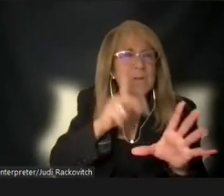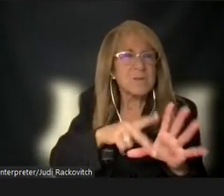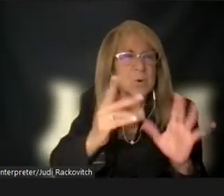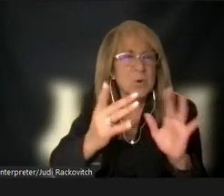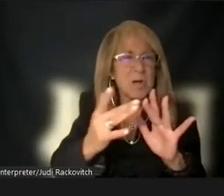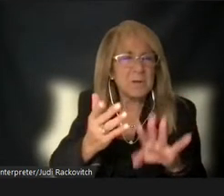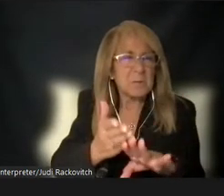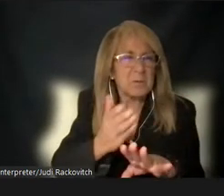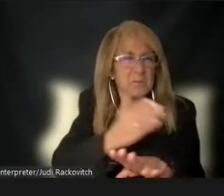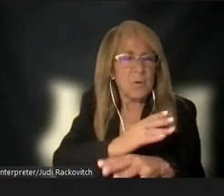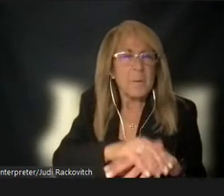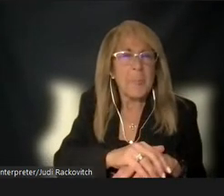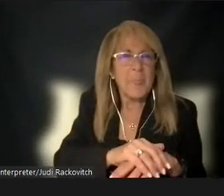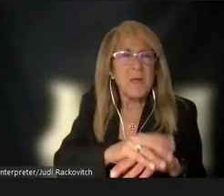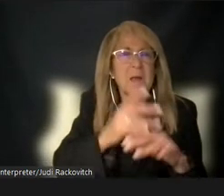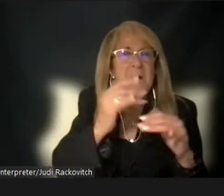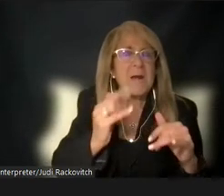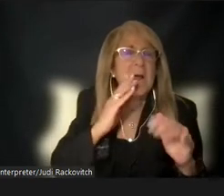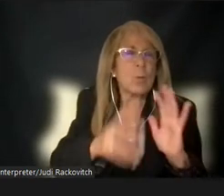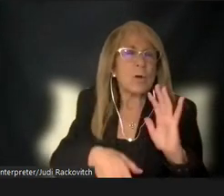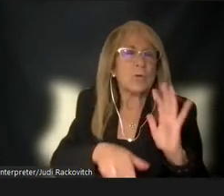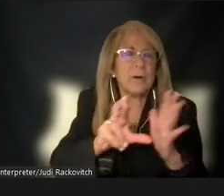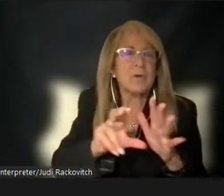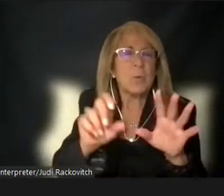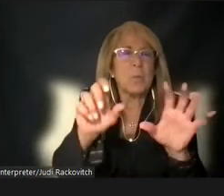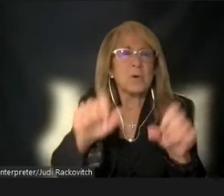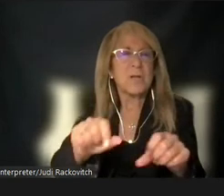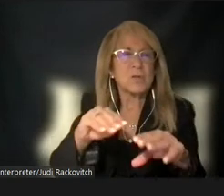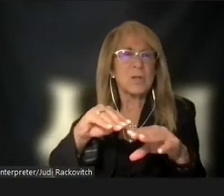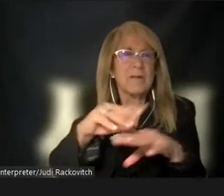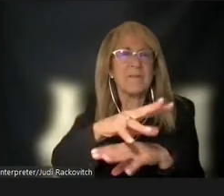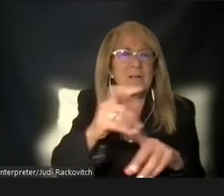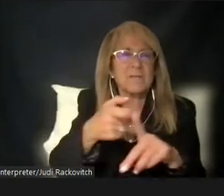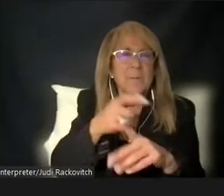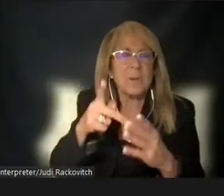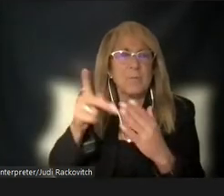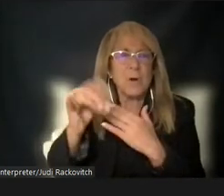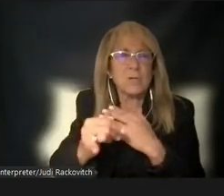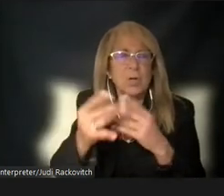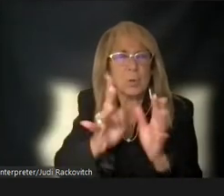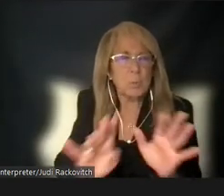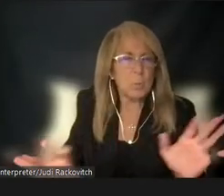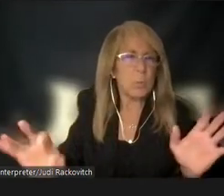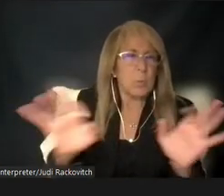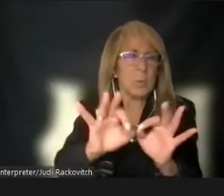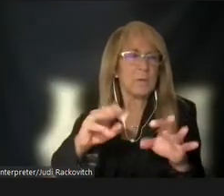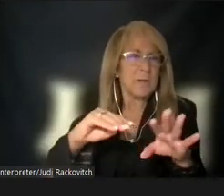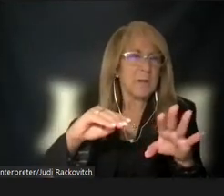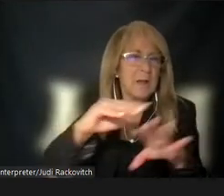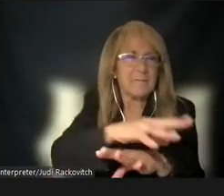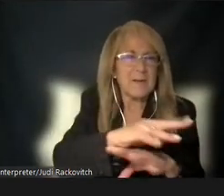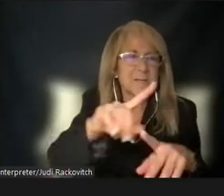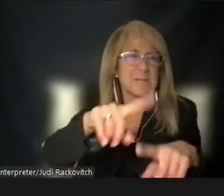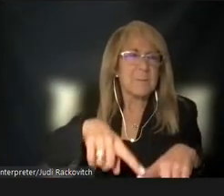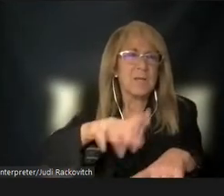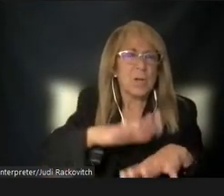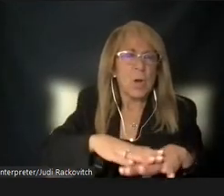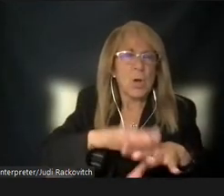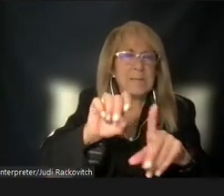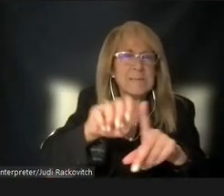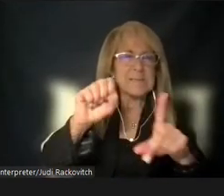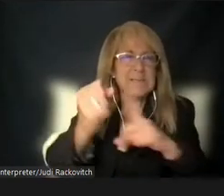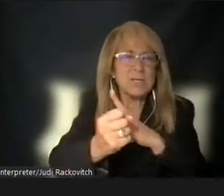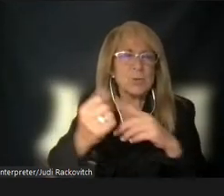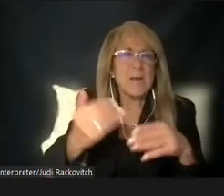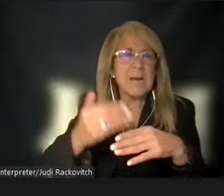advance. We're now going to review some of the potential effects of the project. Importantly, these effects are dependent upon scenario. The next slide will